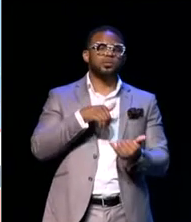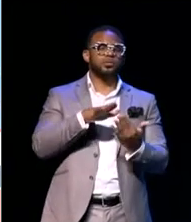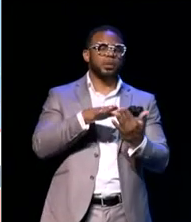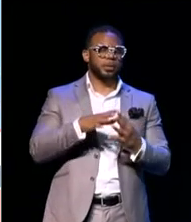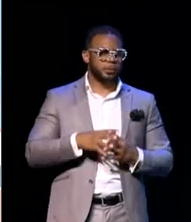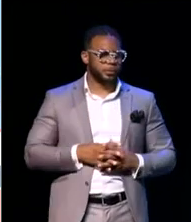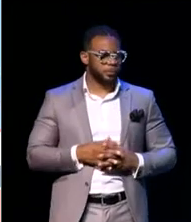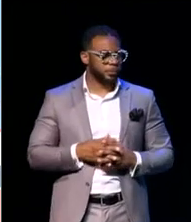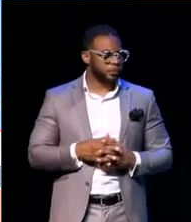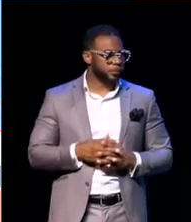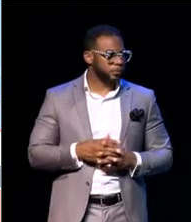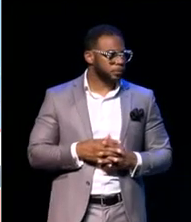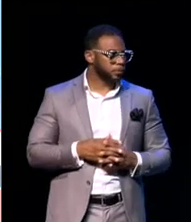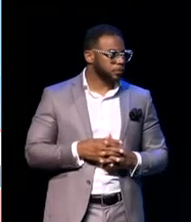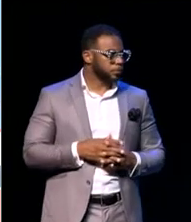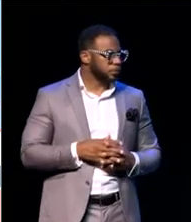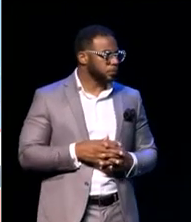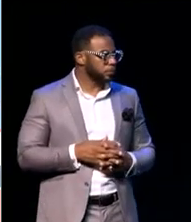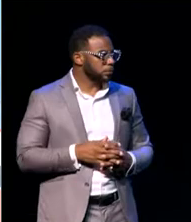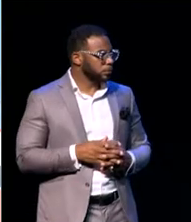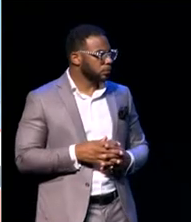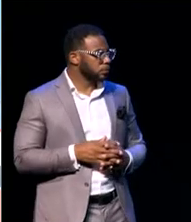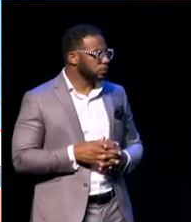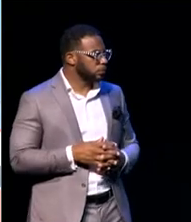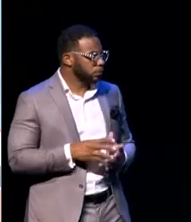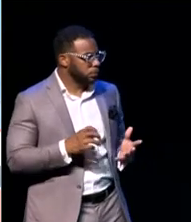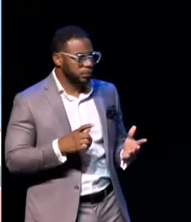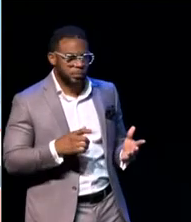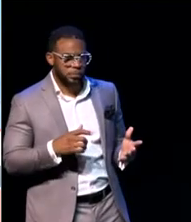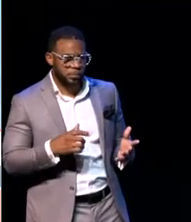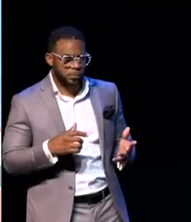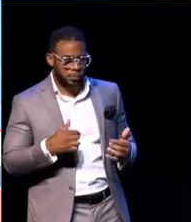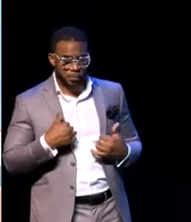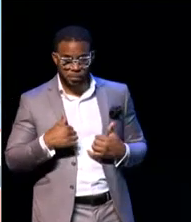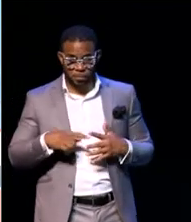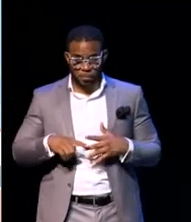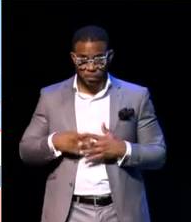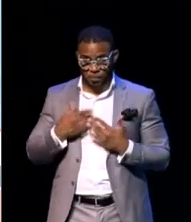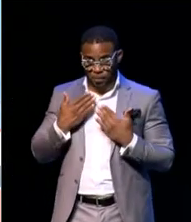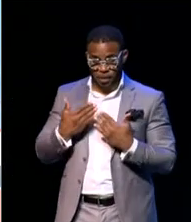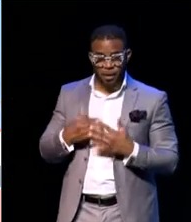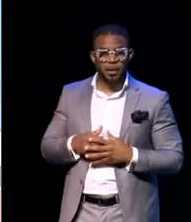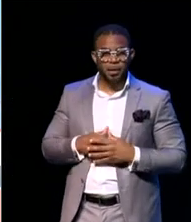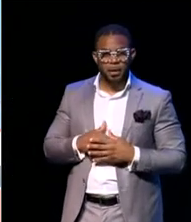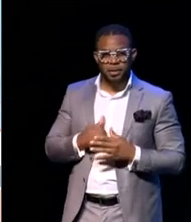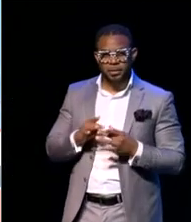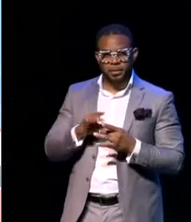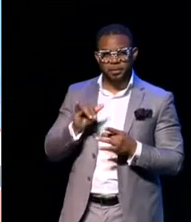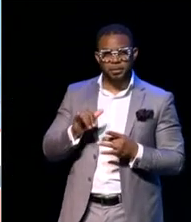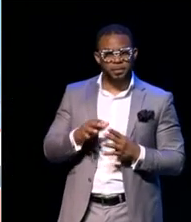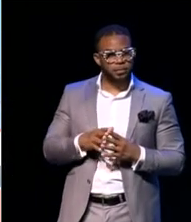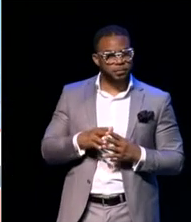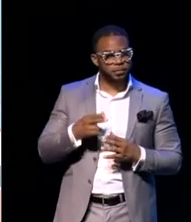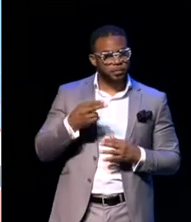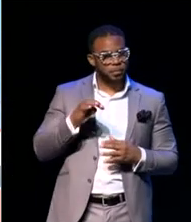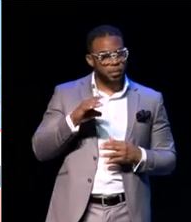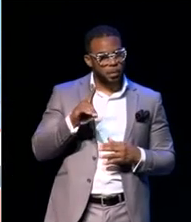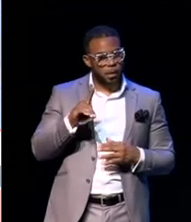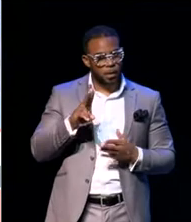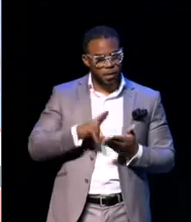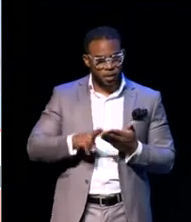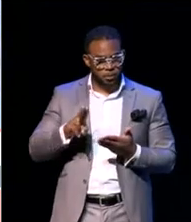address that. Well, I'll start, thank you, by saying that Howard